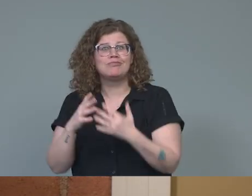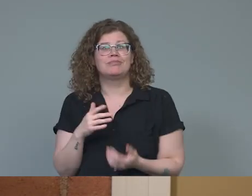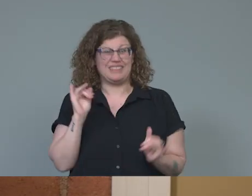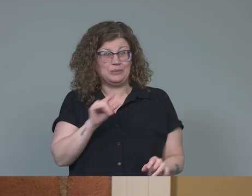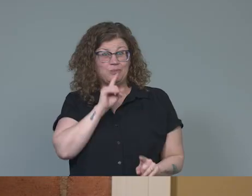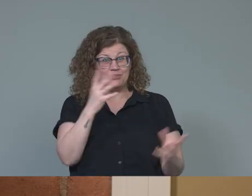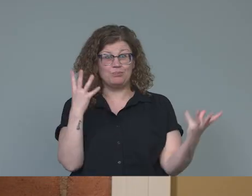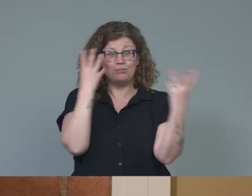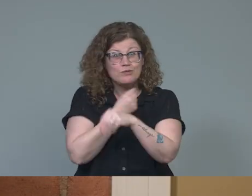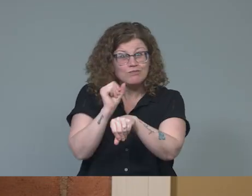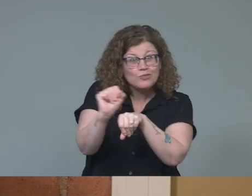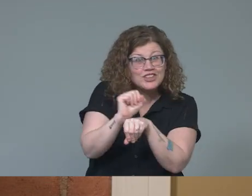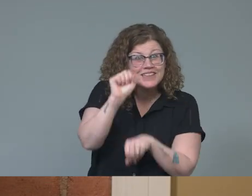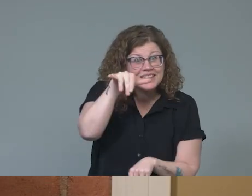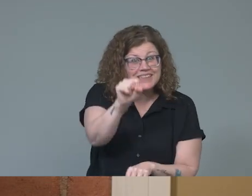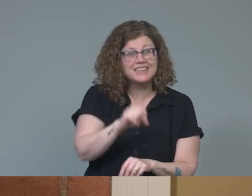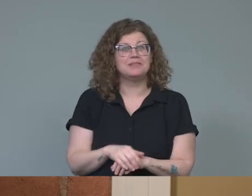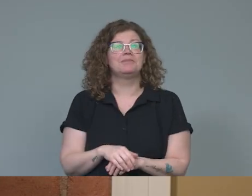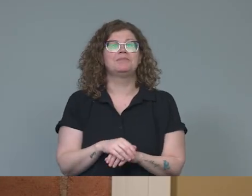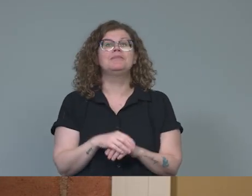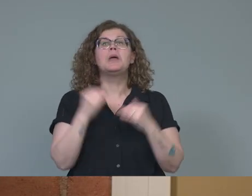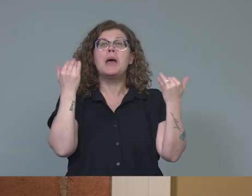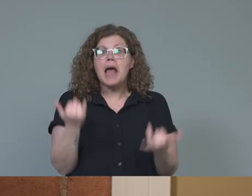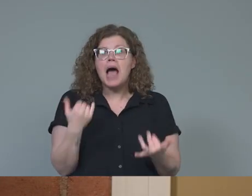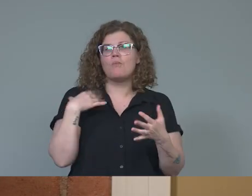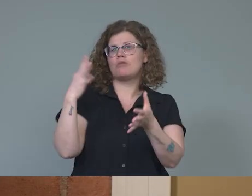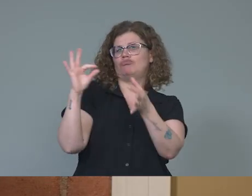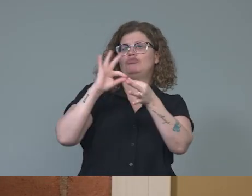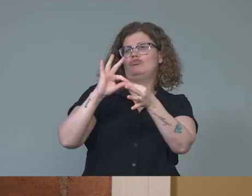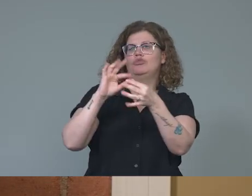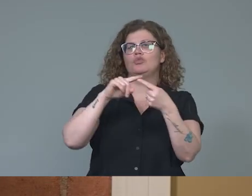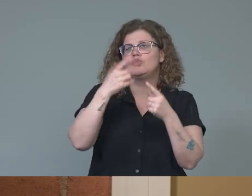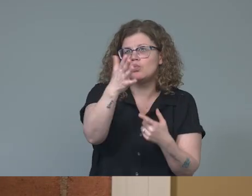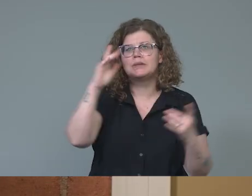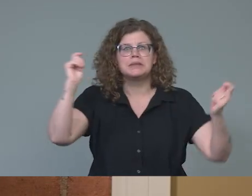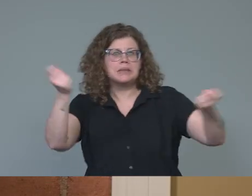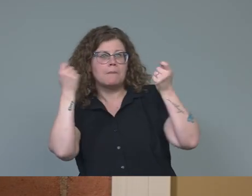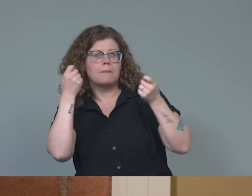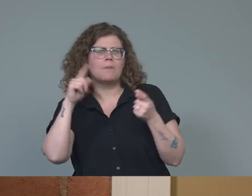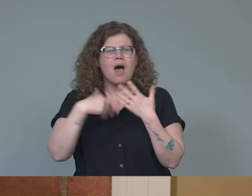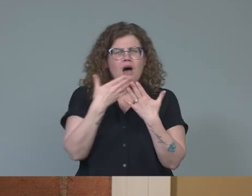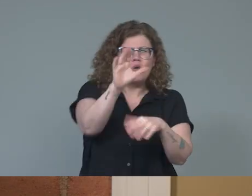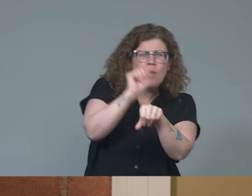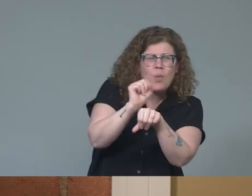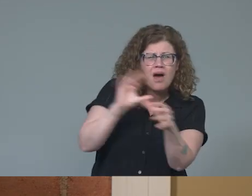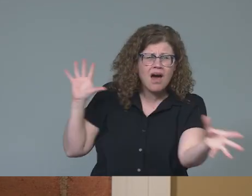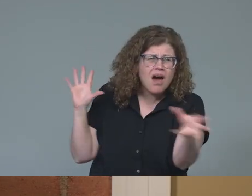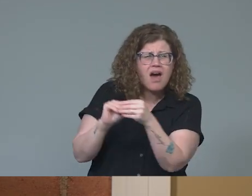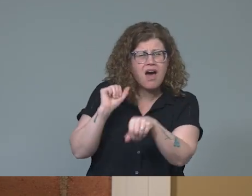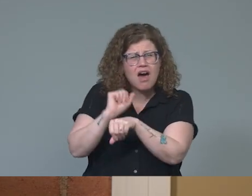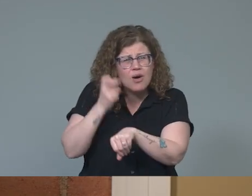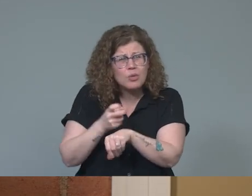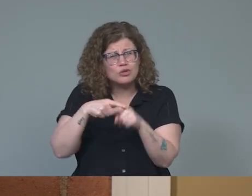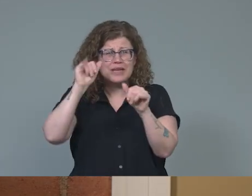over. Let's celebrate all the hard work you did. Bring your community back together, share the stories, talk about what happened,